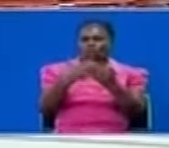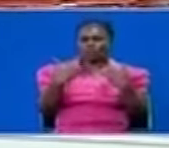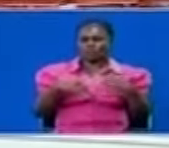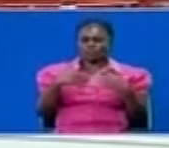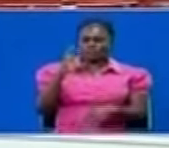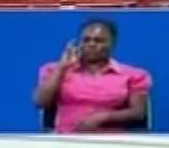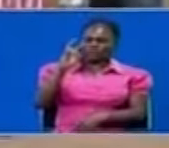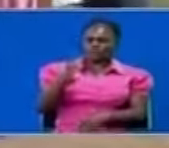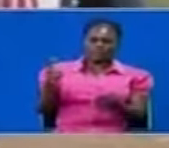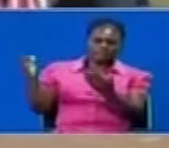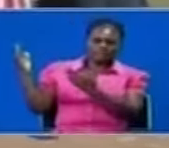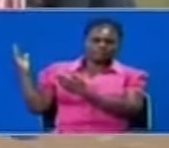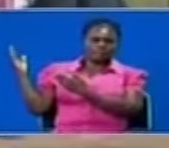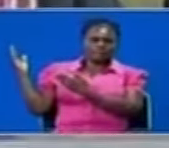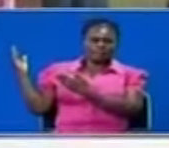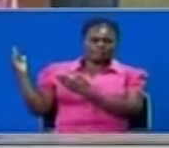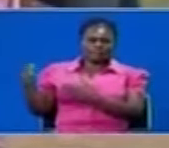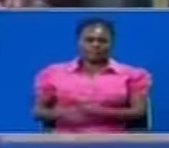look.